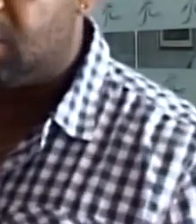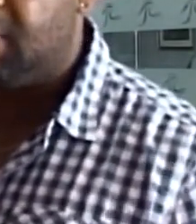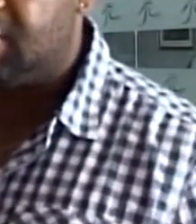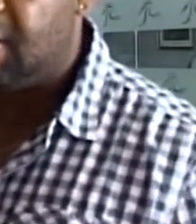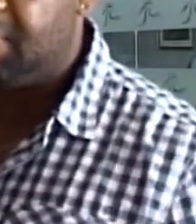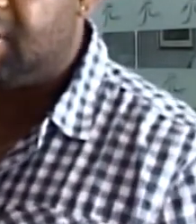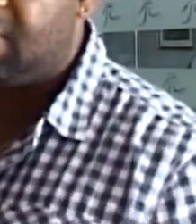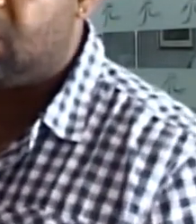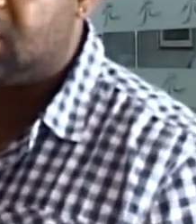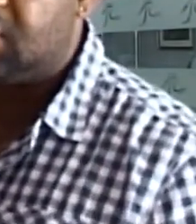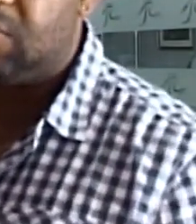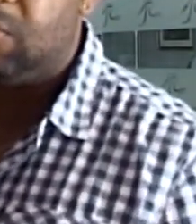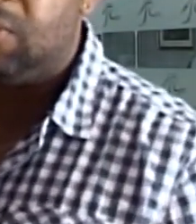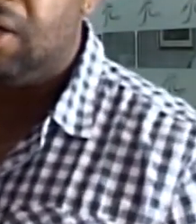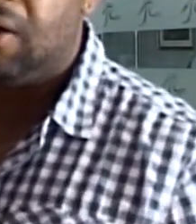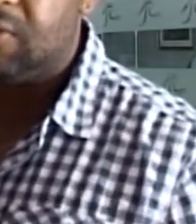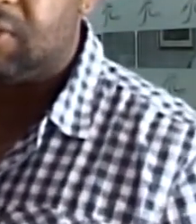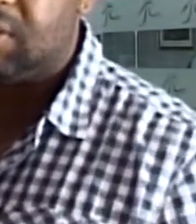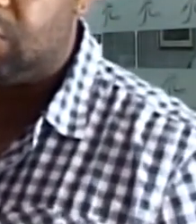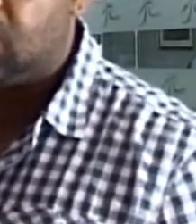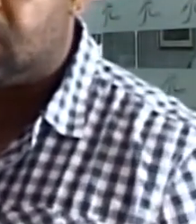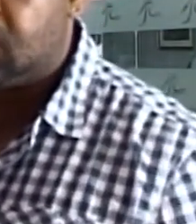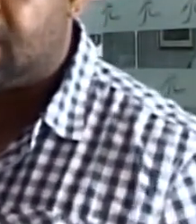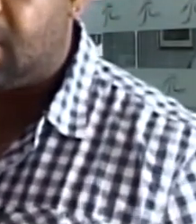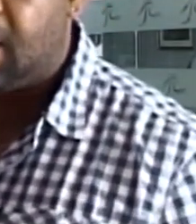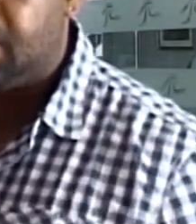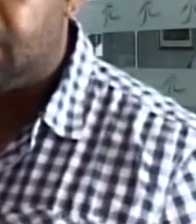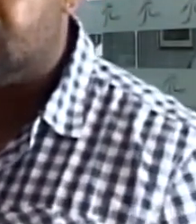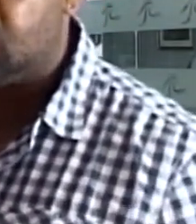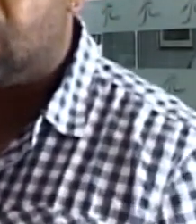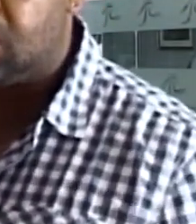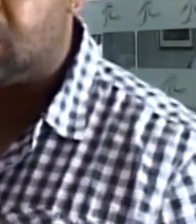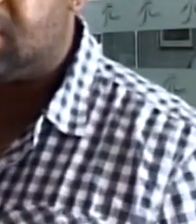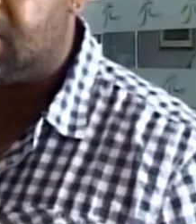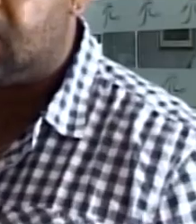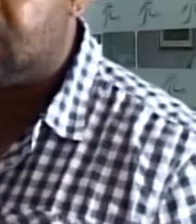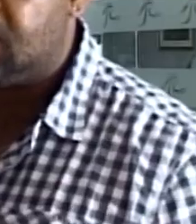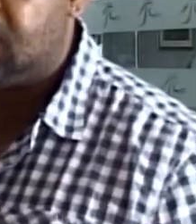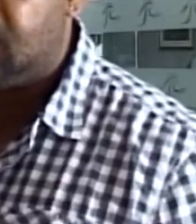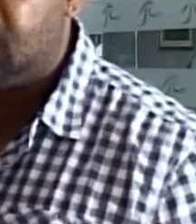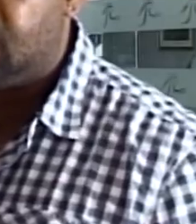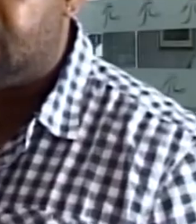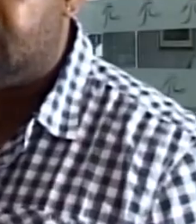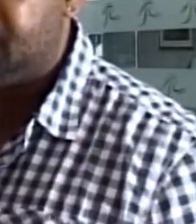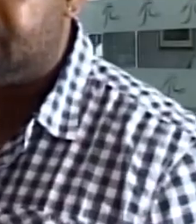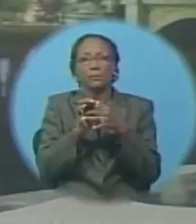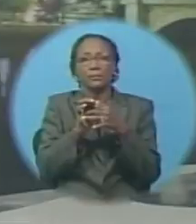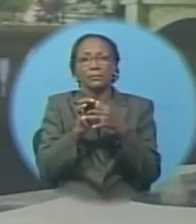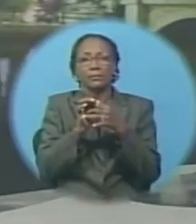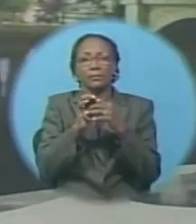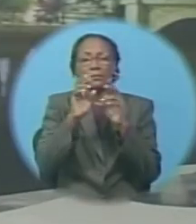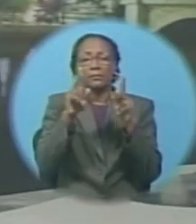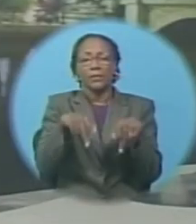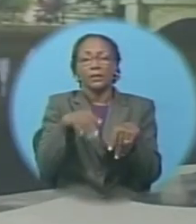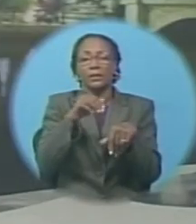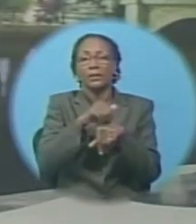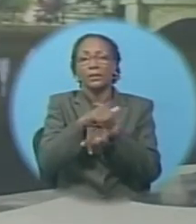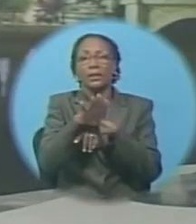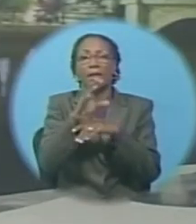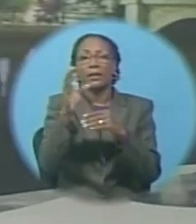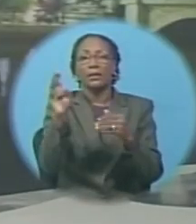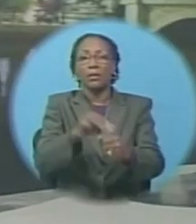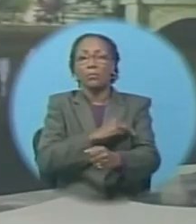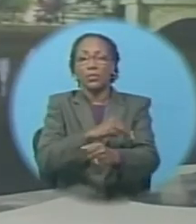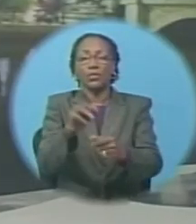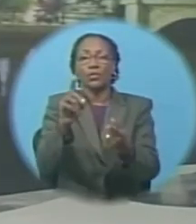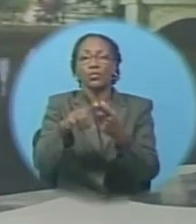who works with me is definitely Kevin Watson, who also is a dual concept, the person who also conceptualized the idea with me. Artists can submit